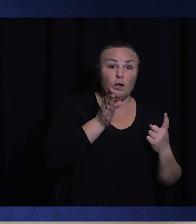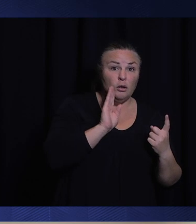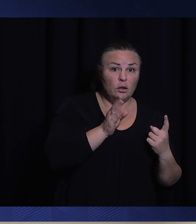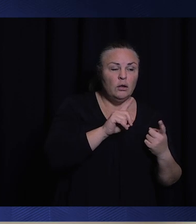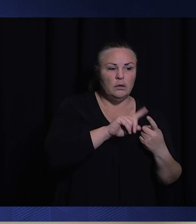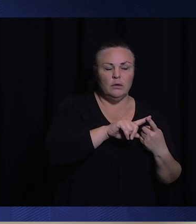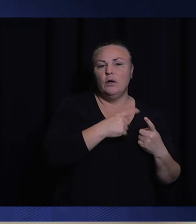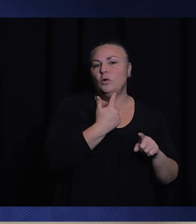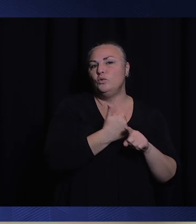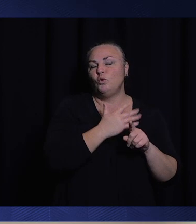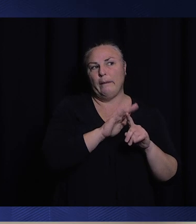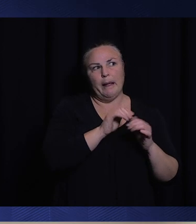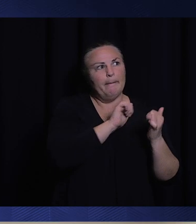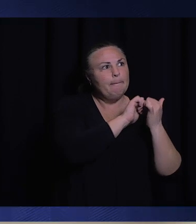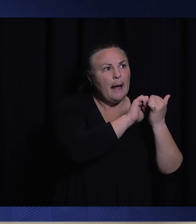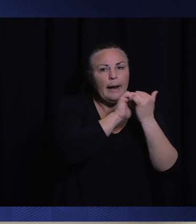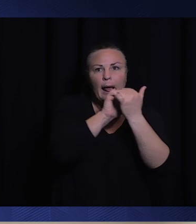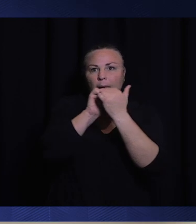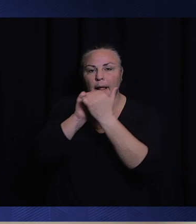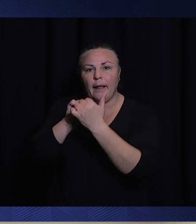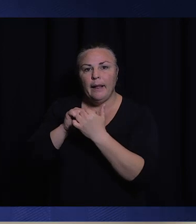in a way that creates